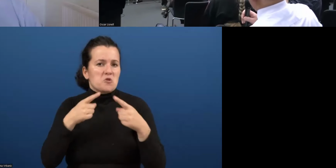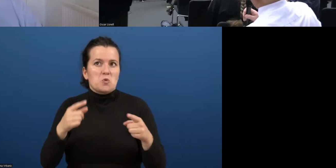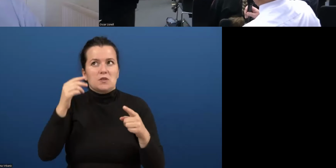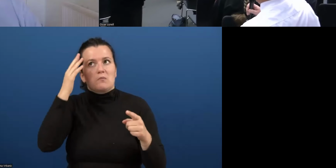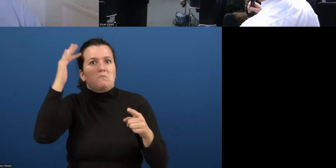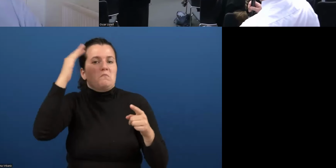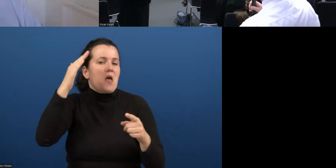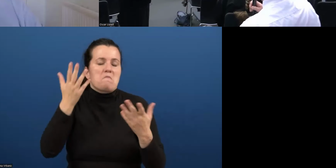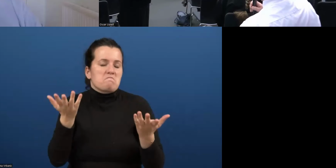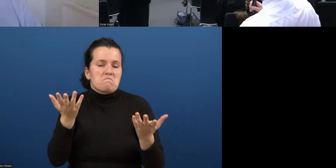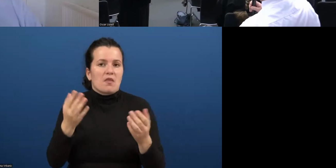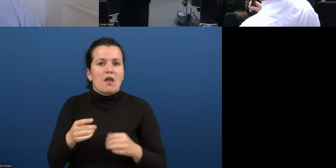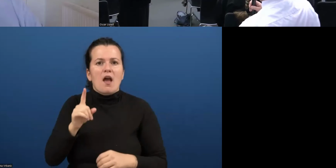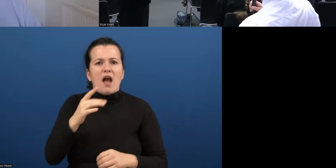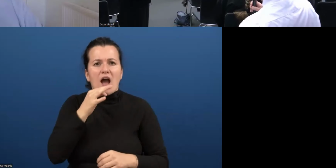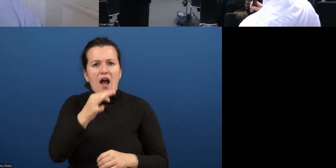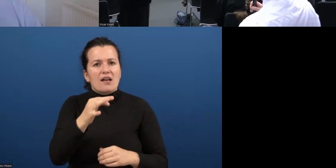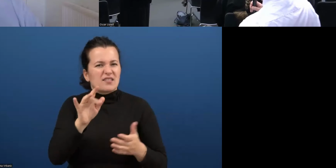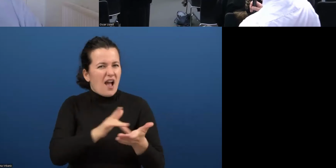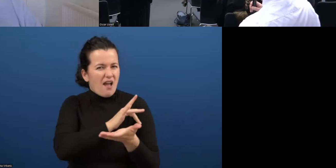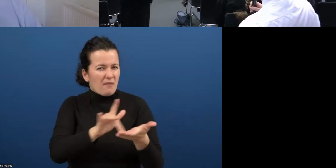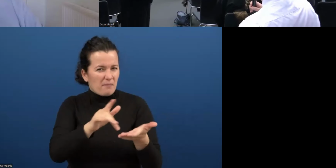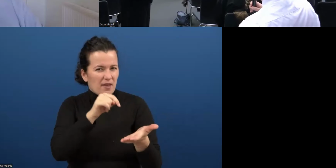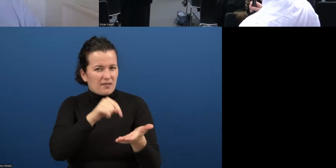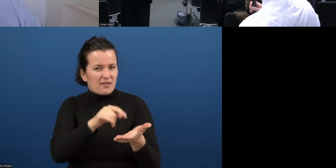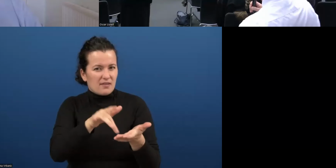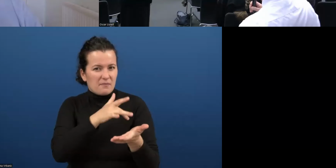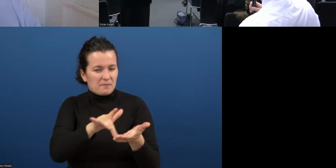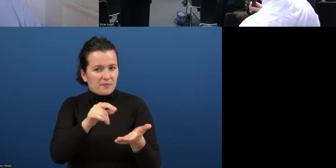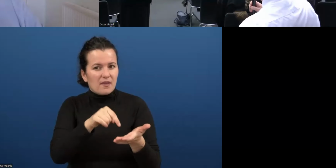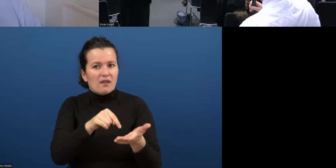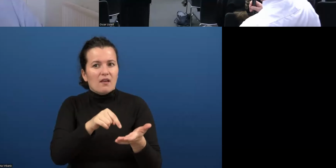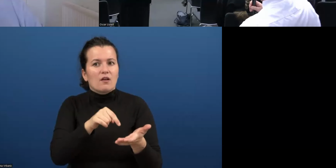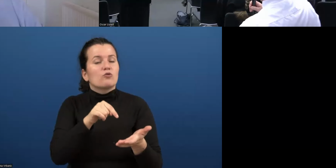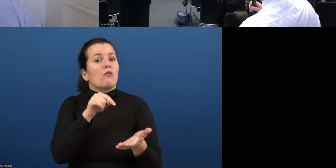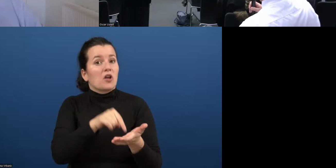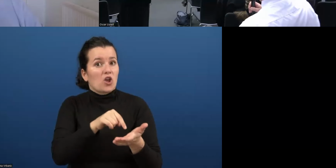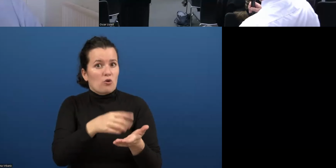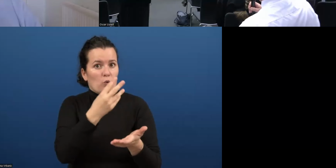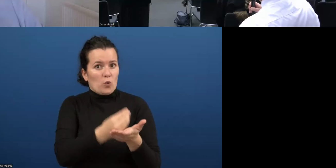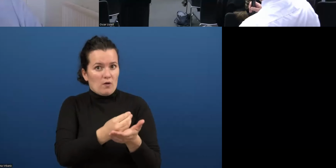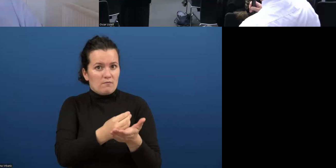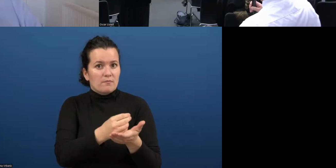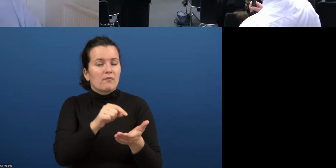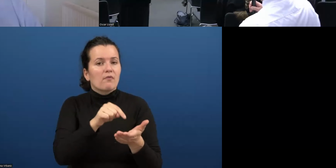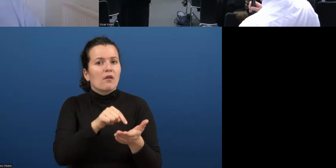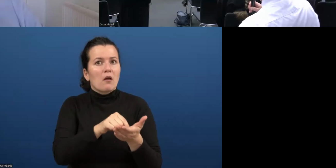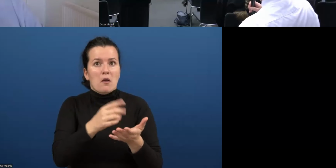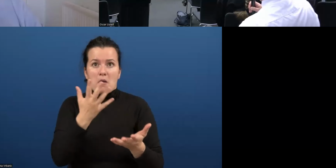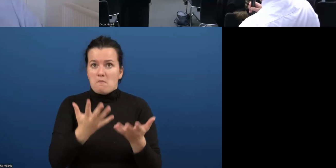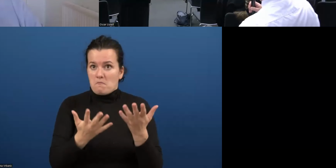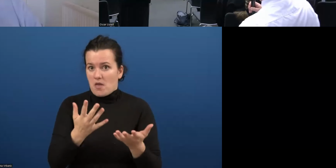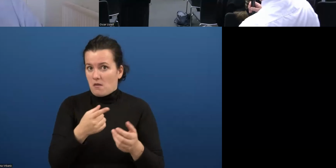about the iPad app, and wondering if one of the areas of development could be